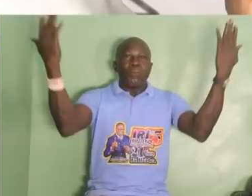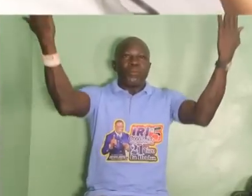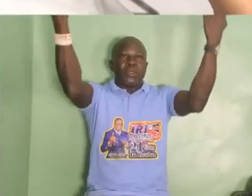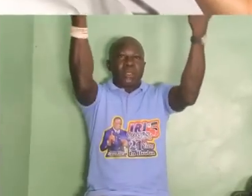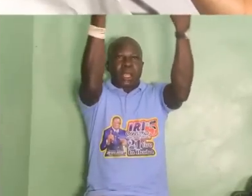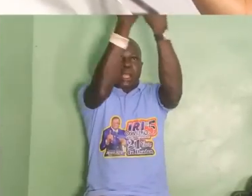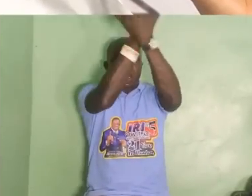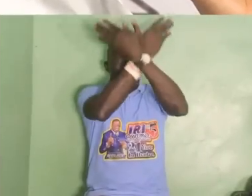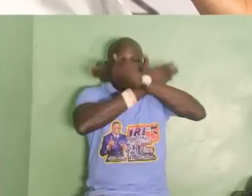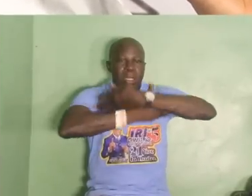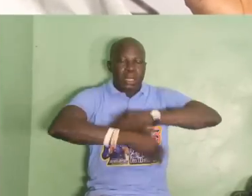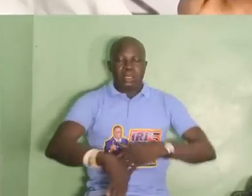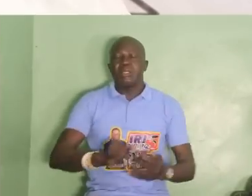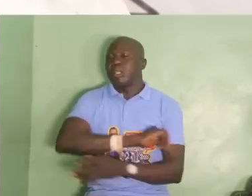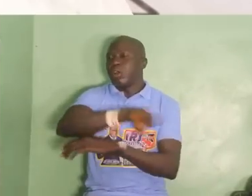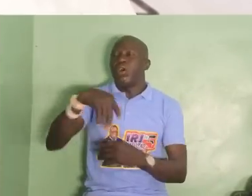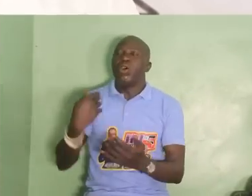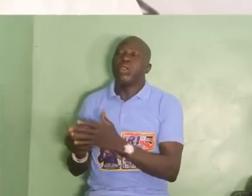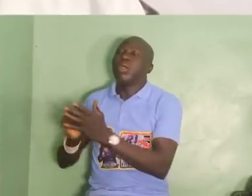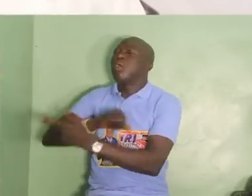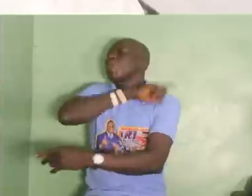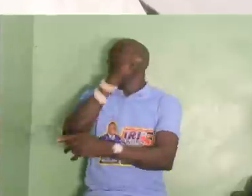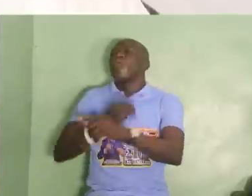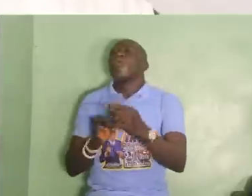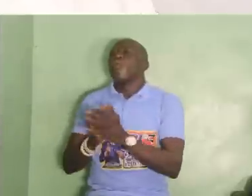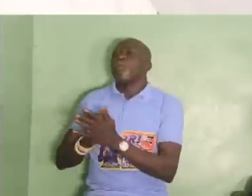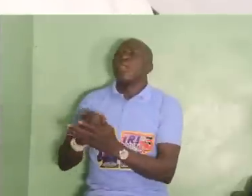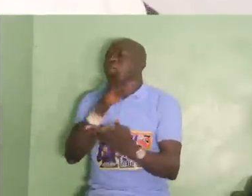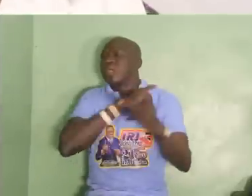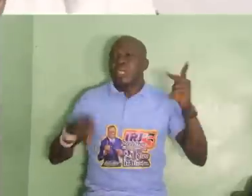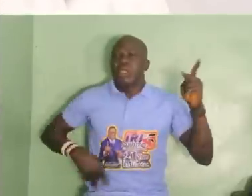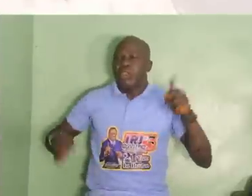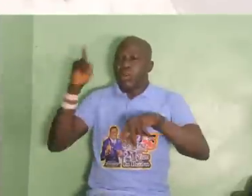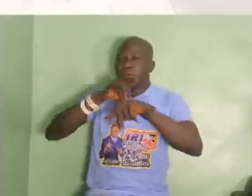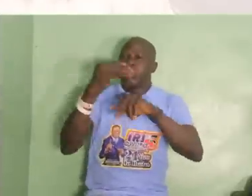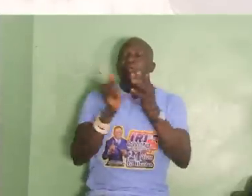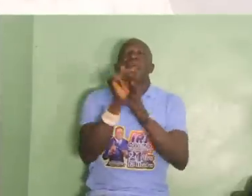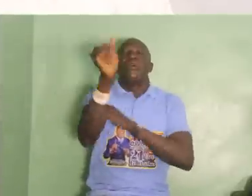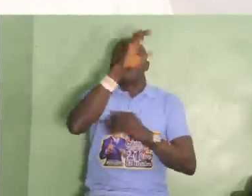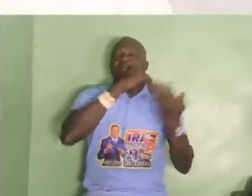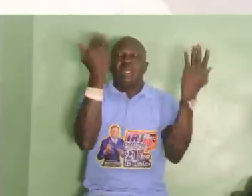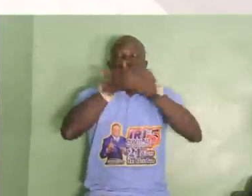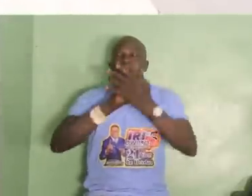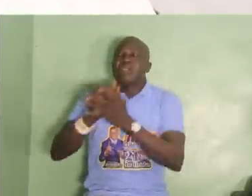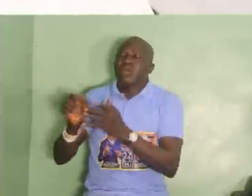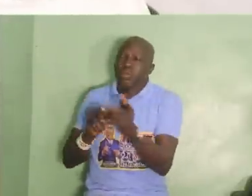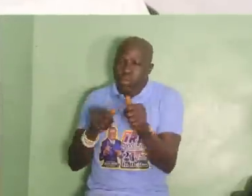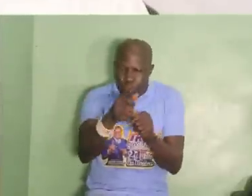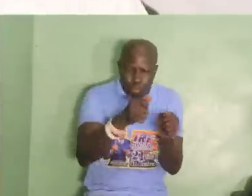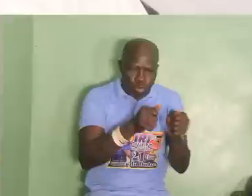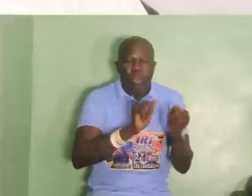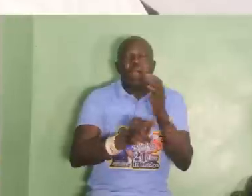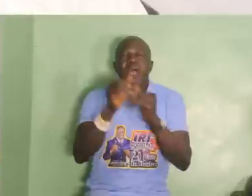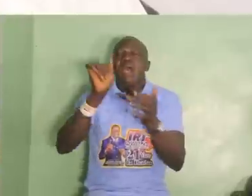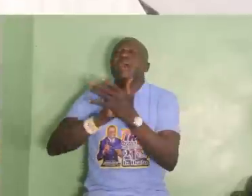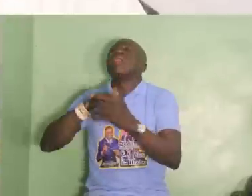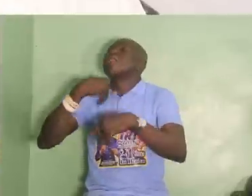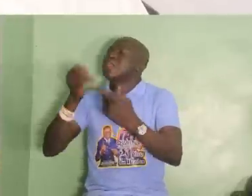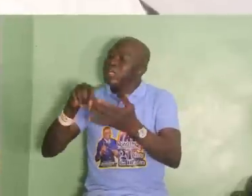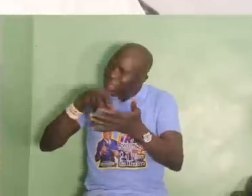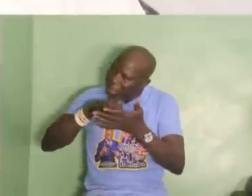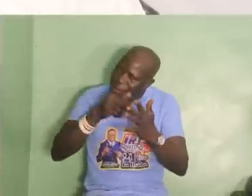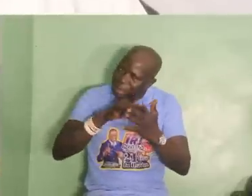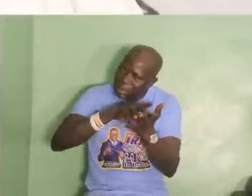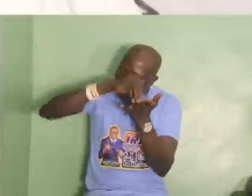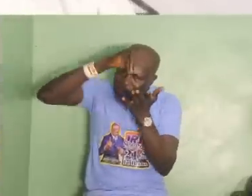you. Oh, what did he? Money has come. Tobab dalowo eniyan. If they snatch it away from one, Tobaro. If you get money, Tobari